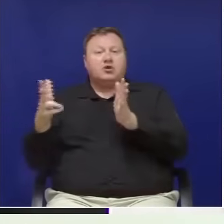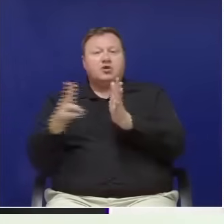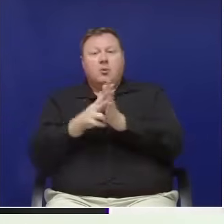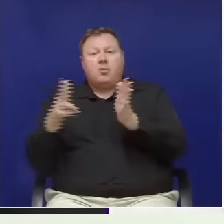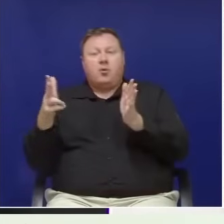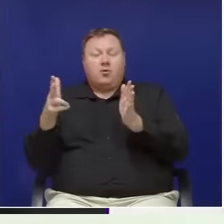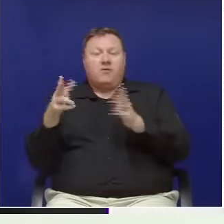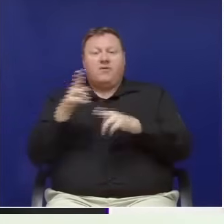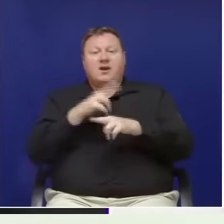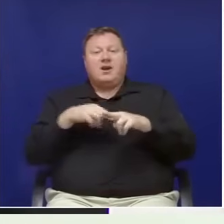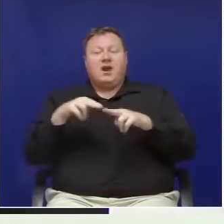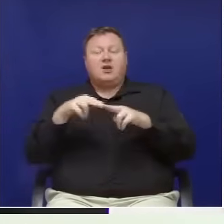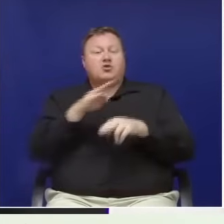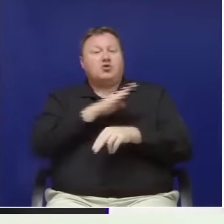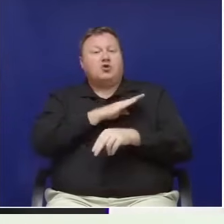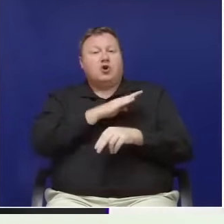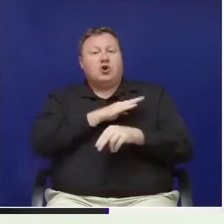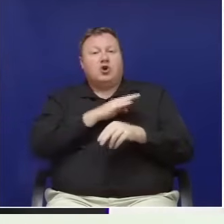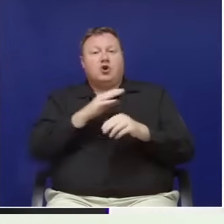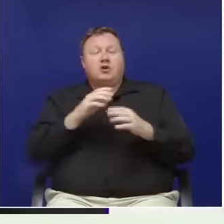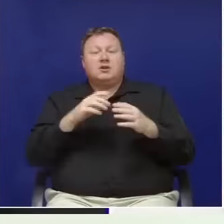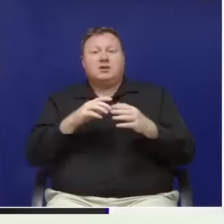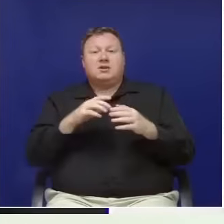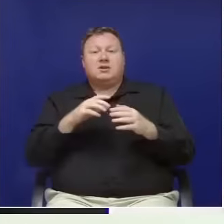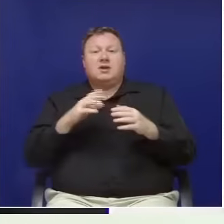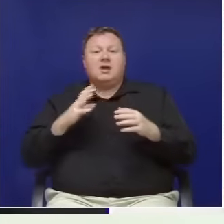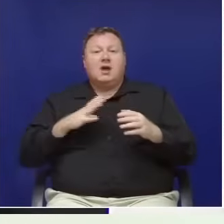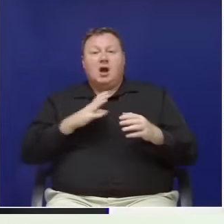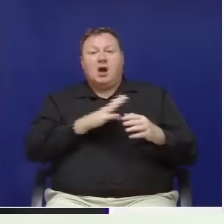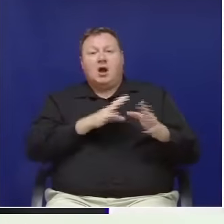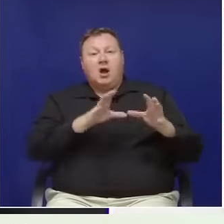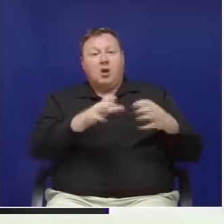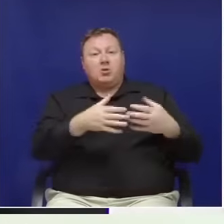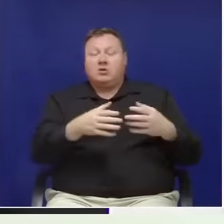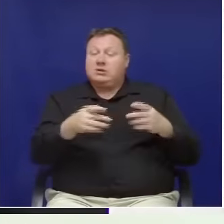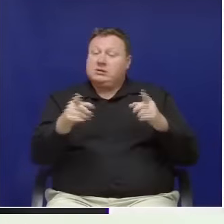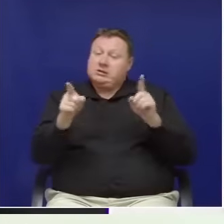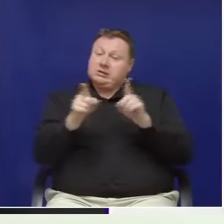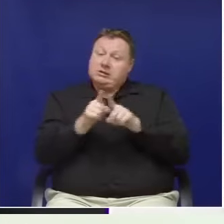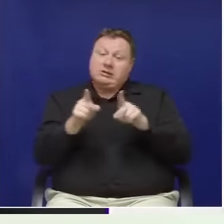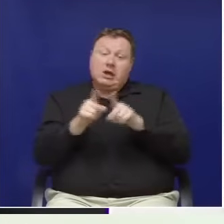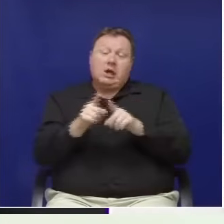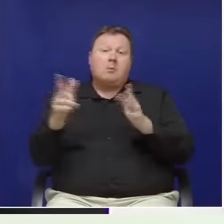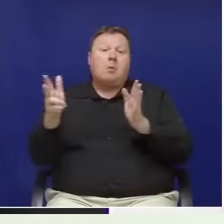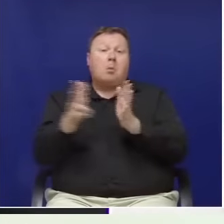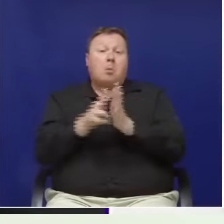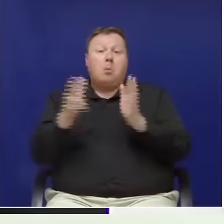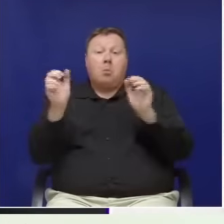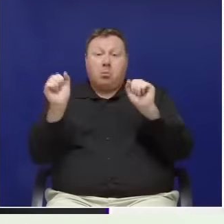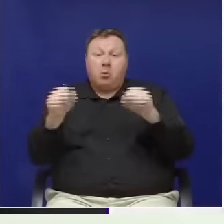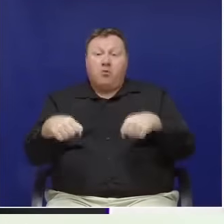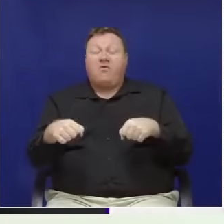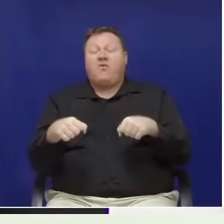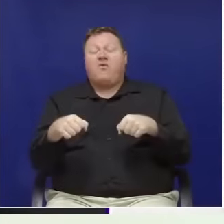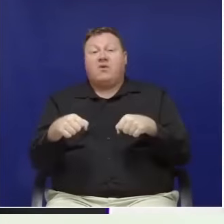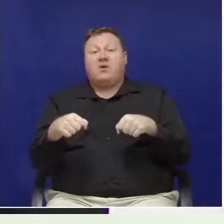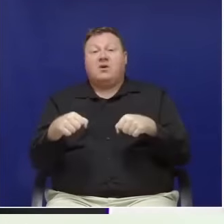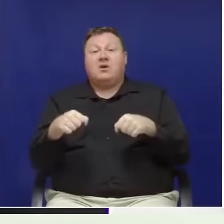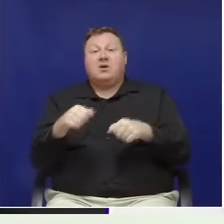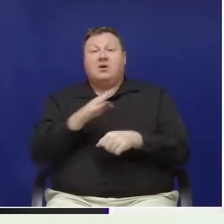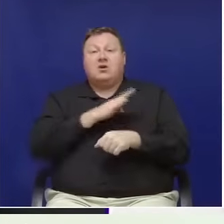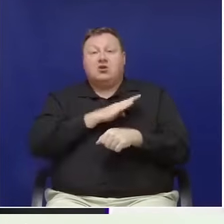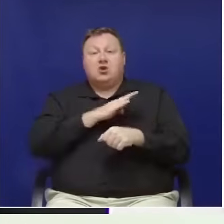Security Council. It has been approved also by the